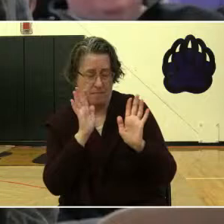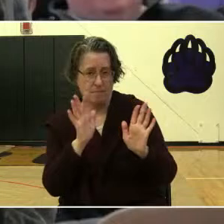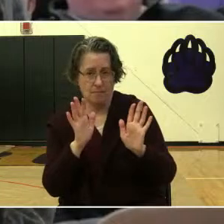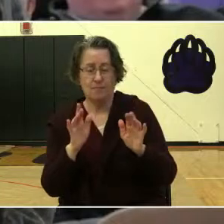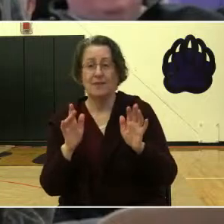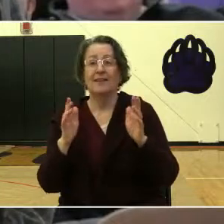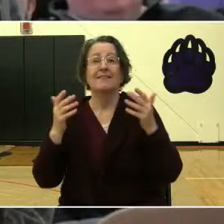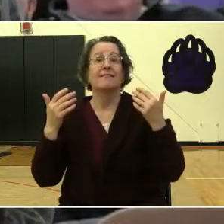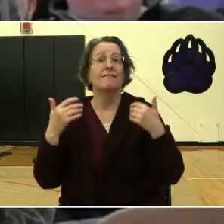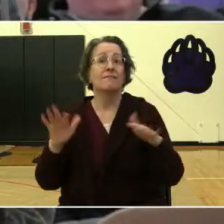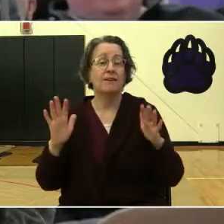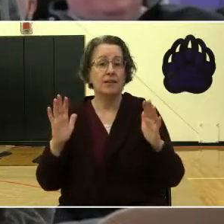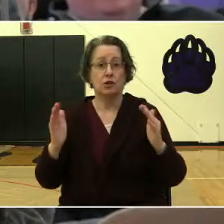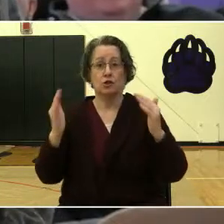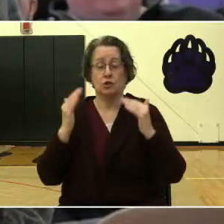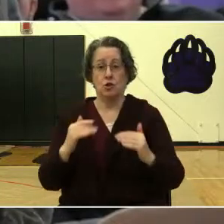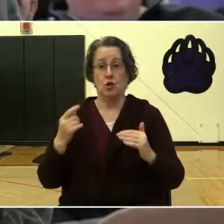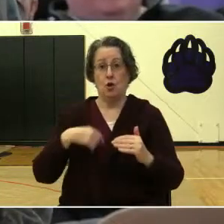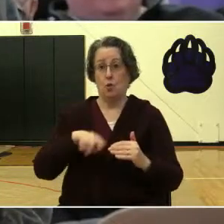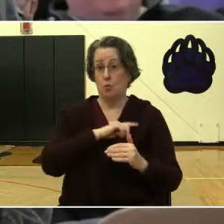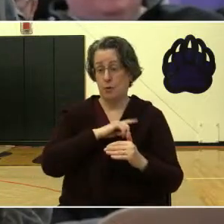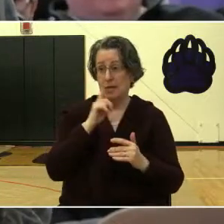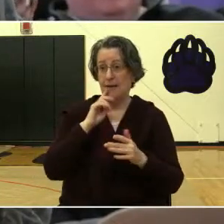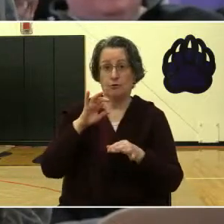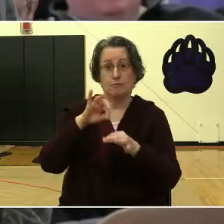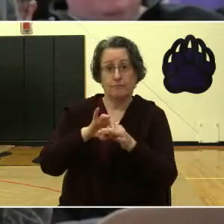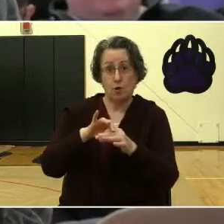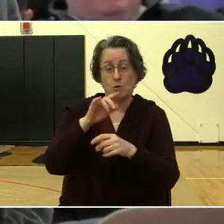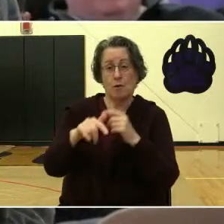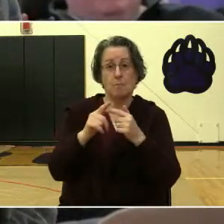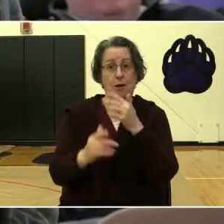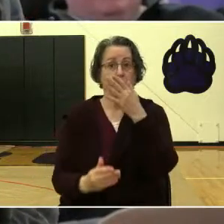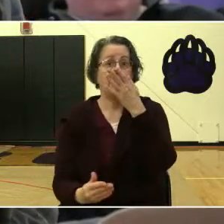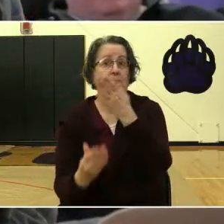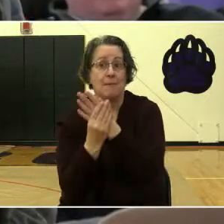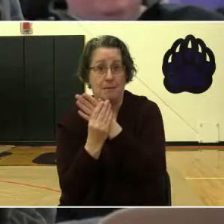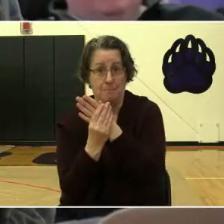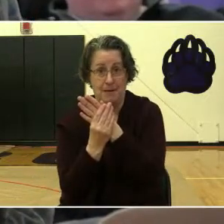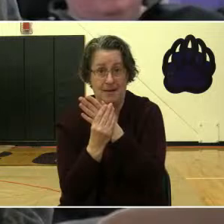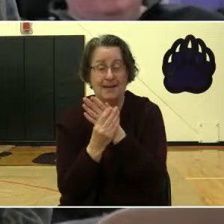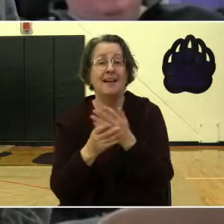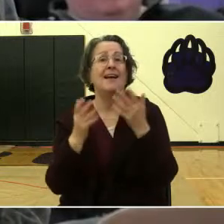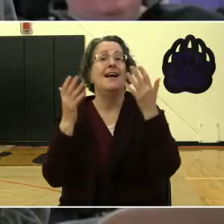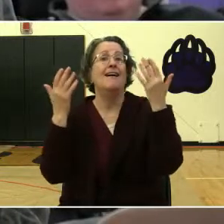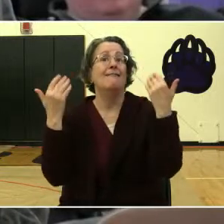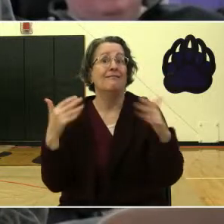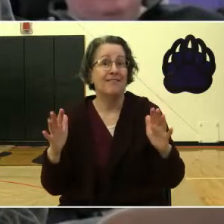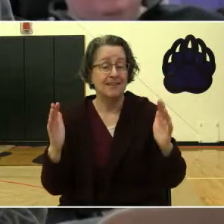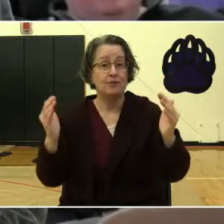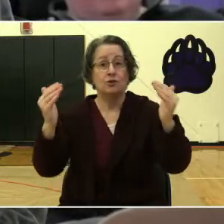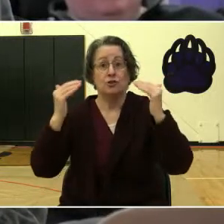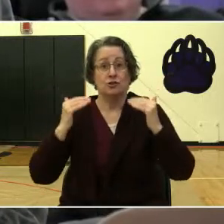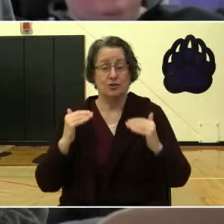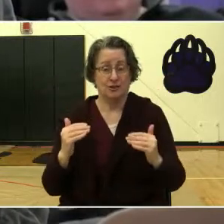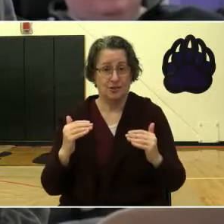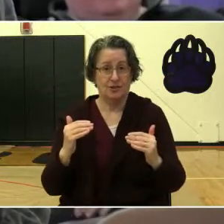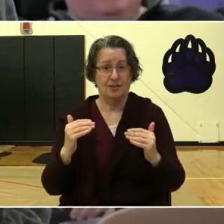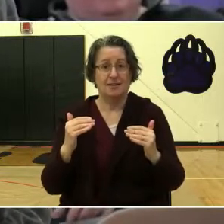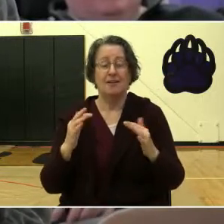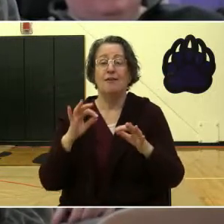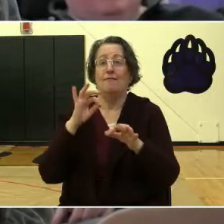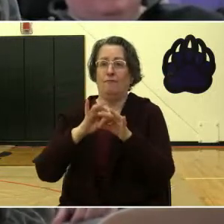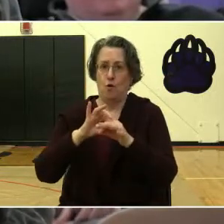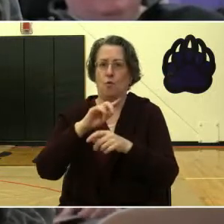uh um agree to that Amendment and then after that vote on uh approving the